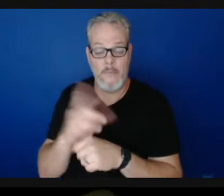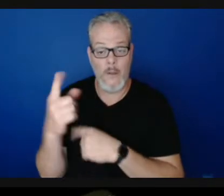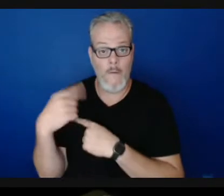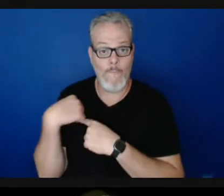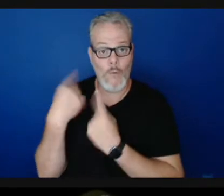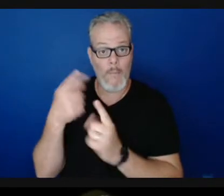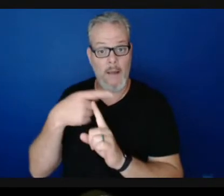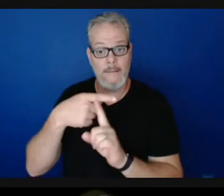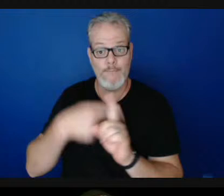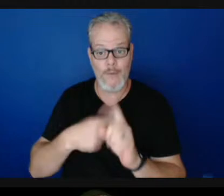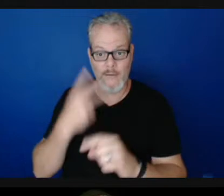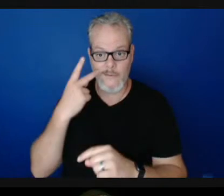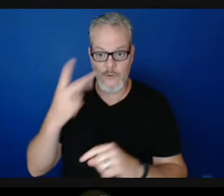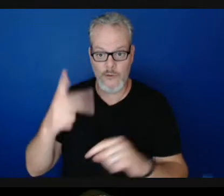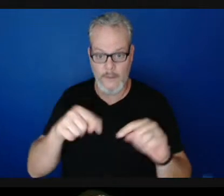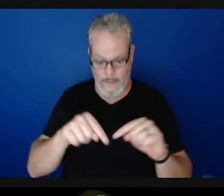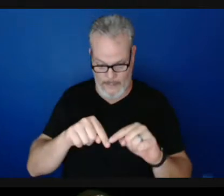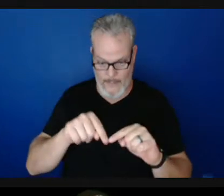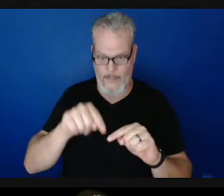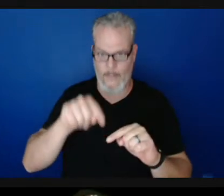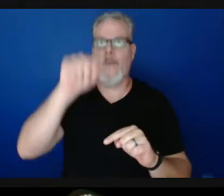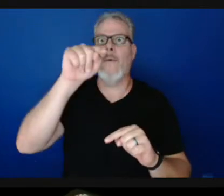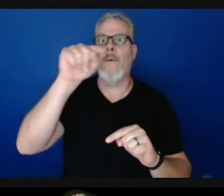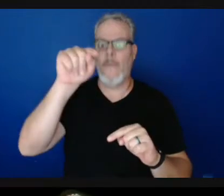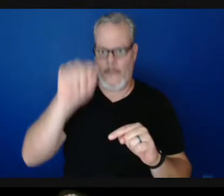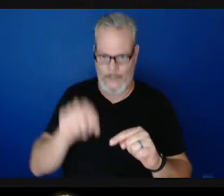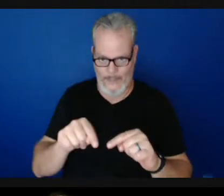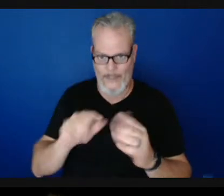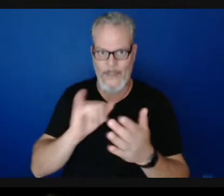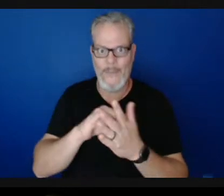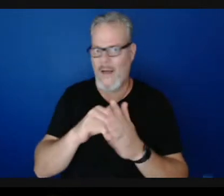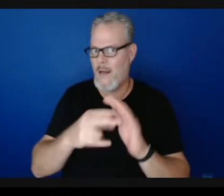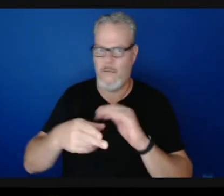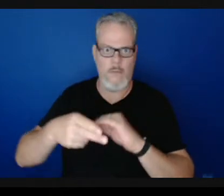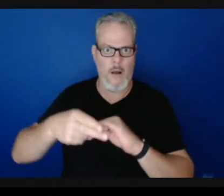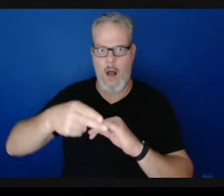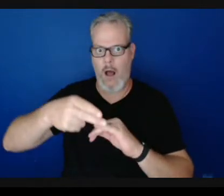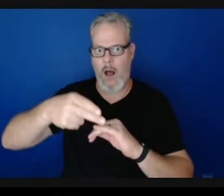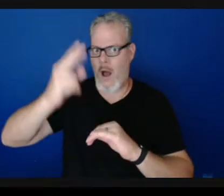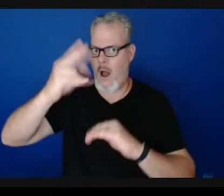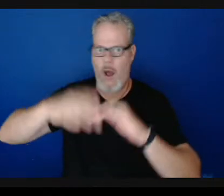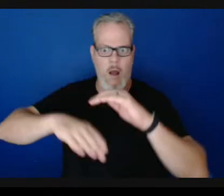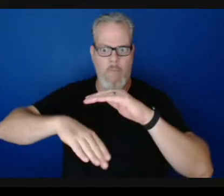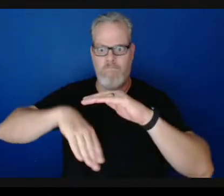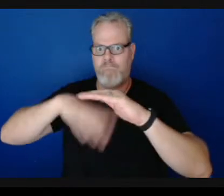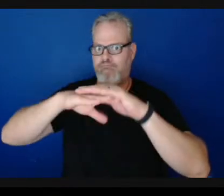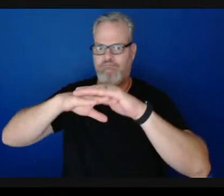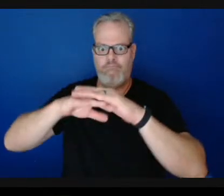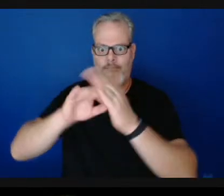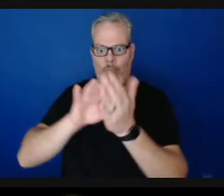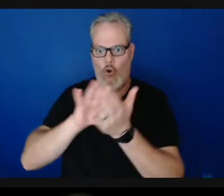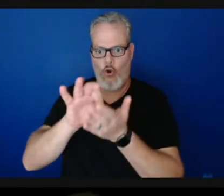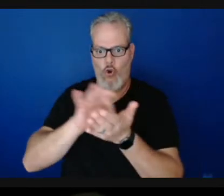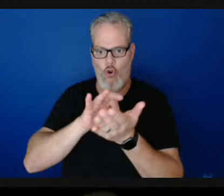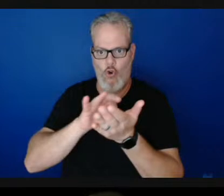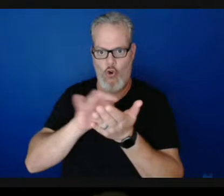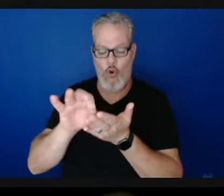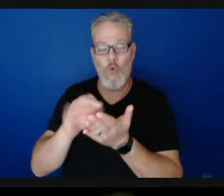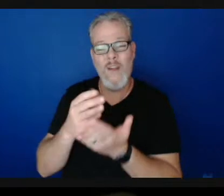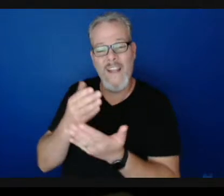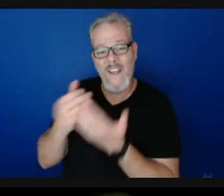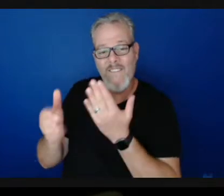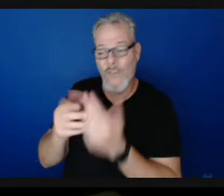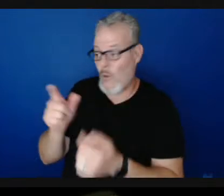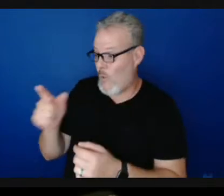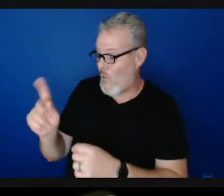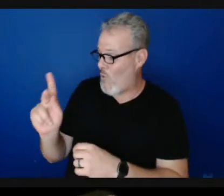built up to the eruption right there. It was certainly the highest earthquake count in the last month, even though, as Katie mentioned,